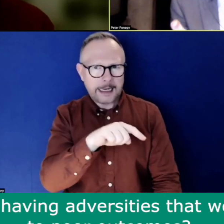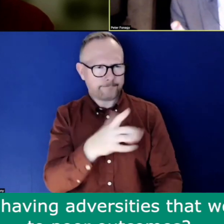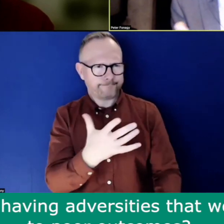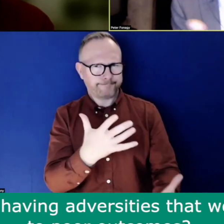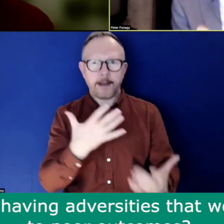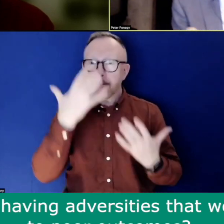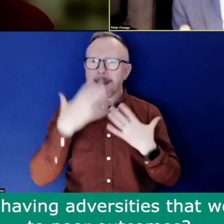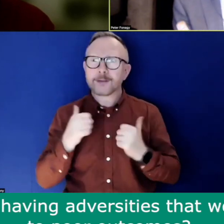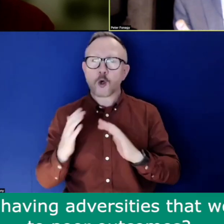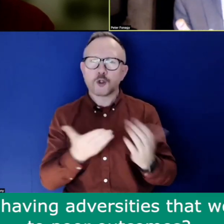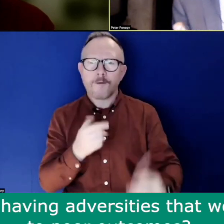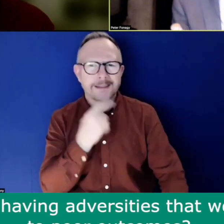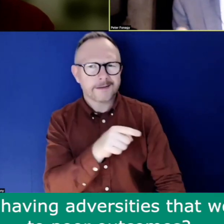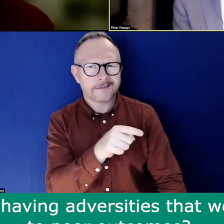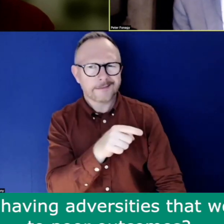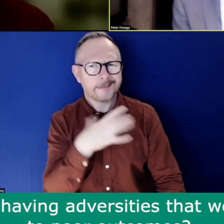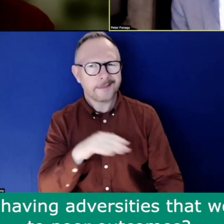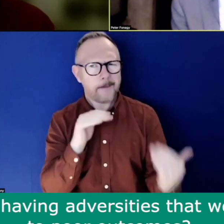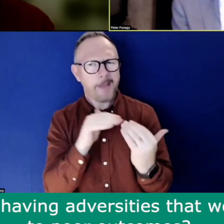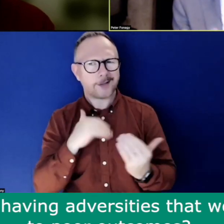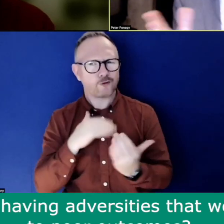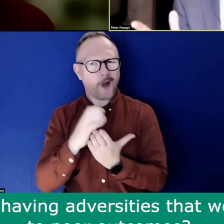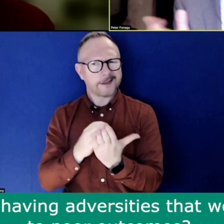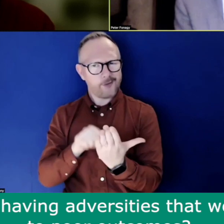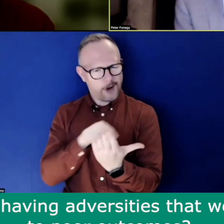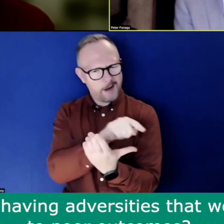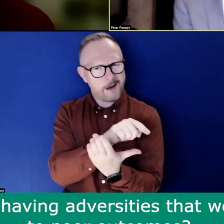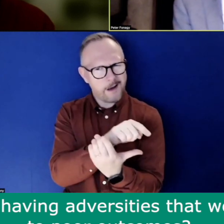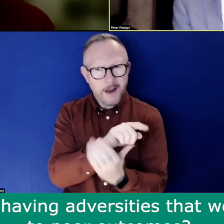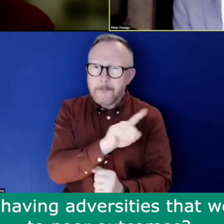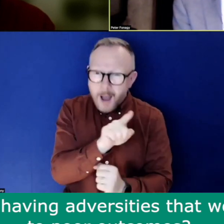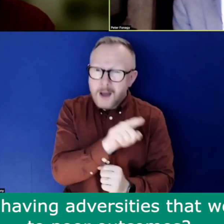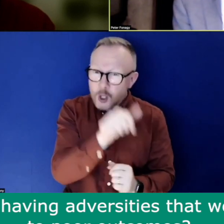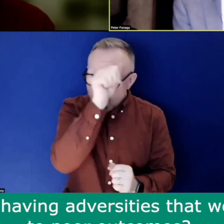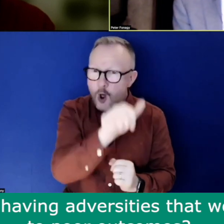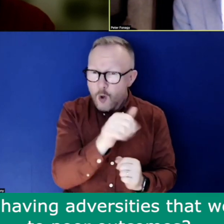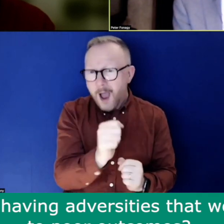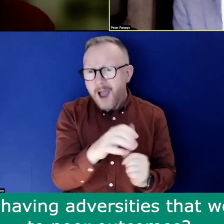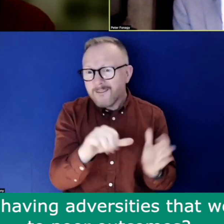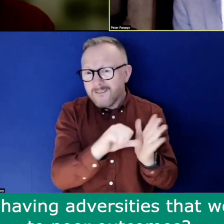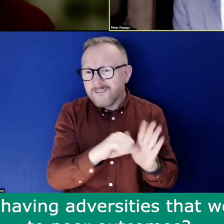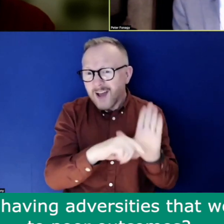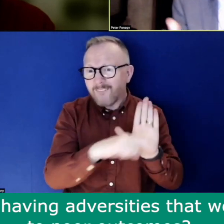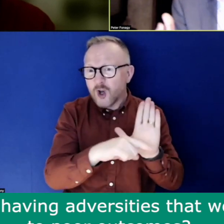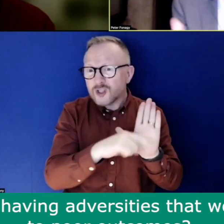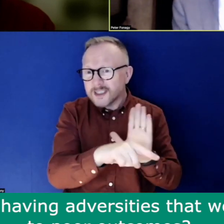we see as having adversities that we know might well lead to